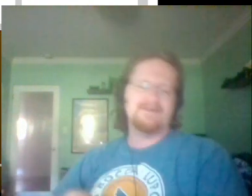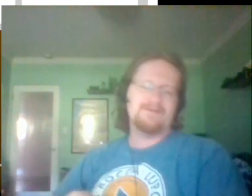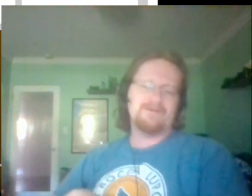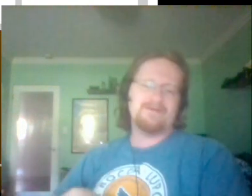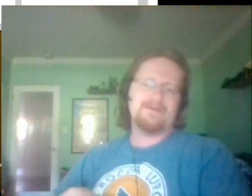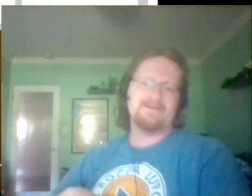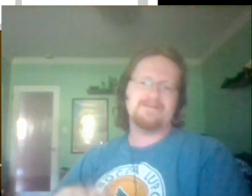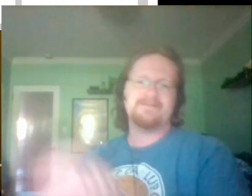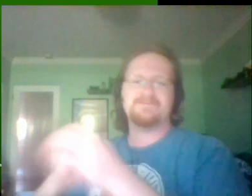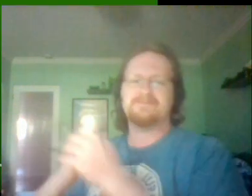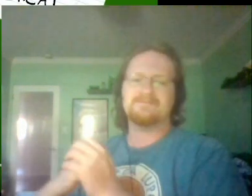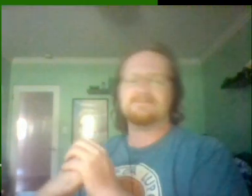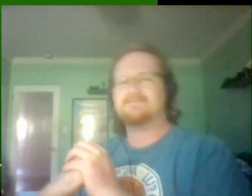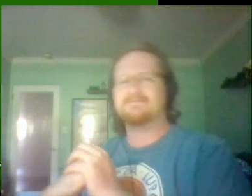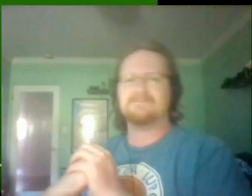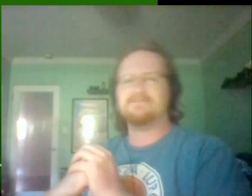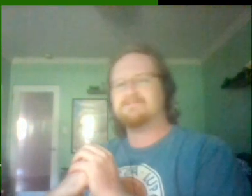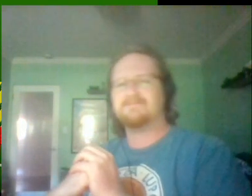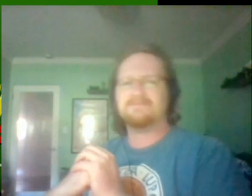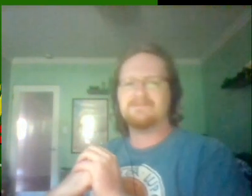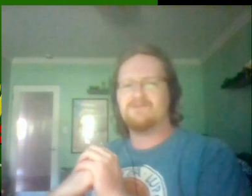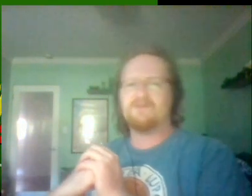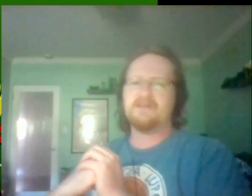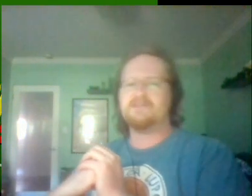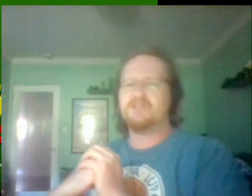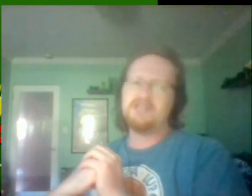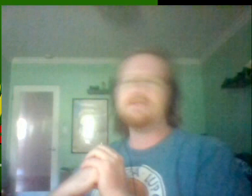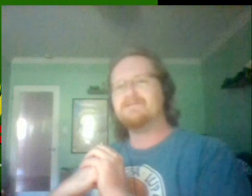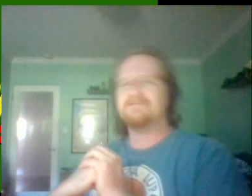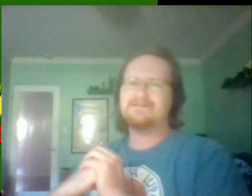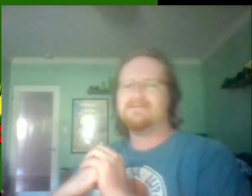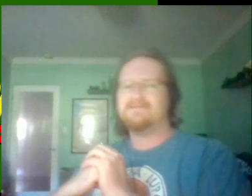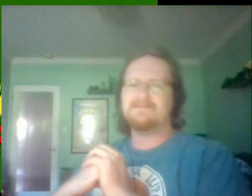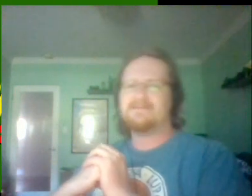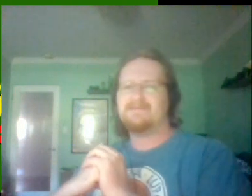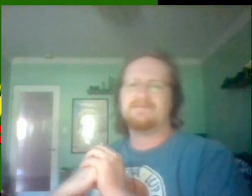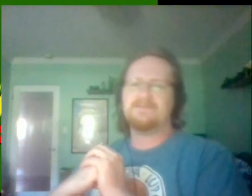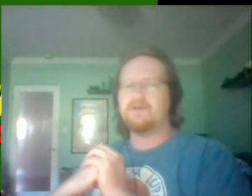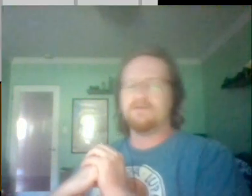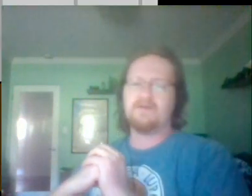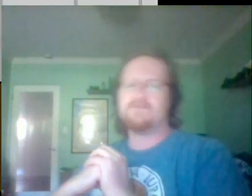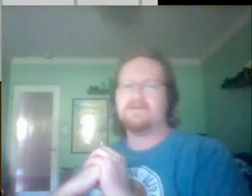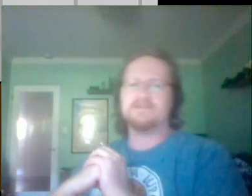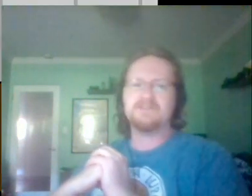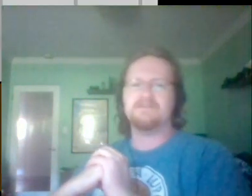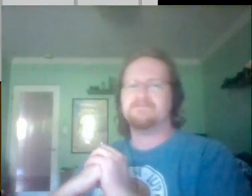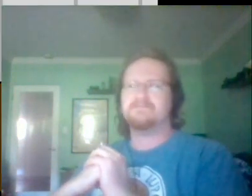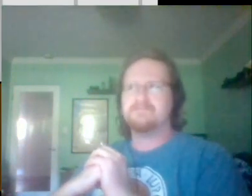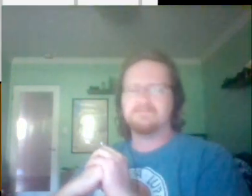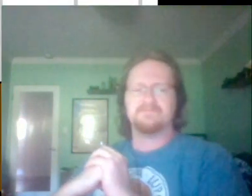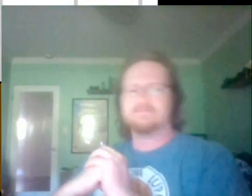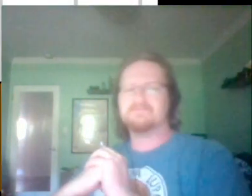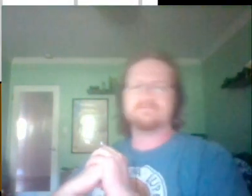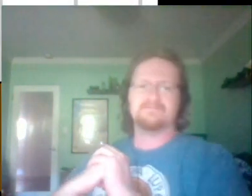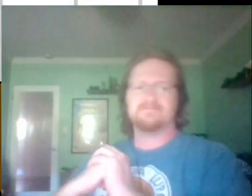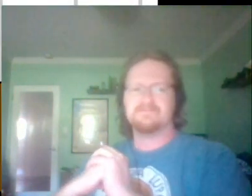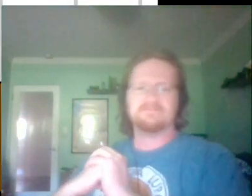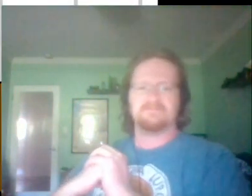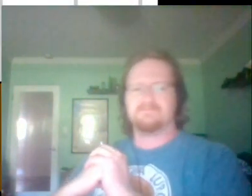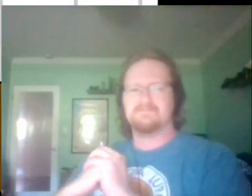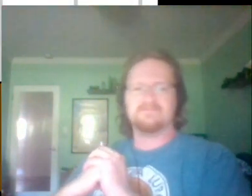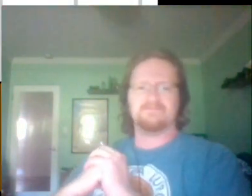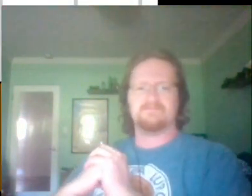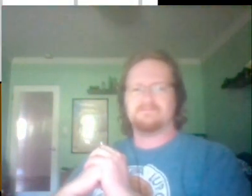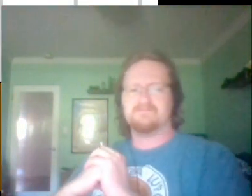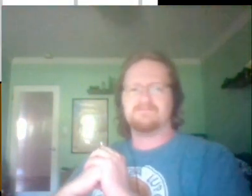Oof And The Cheat With Sky Cheat Traffic Freakin' Cheat! Sorry, The Freakin' Cheat Good evening and